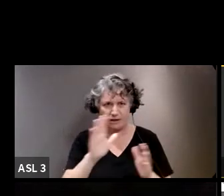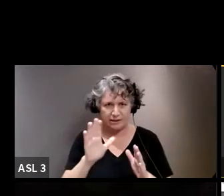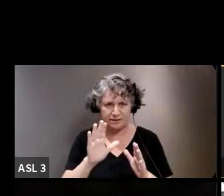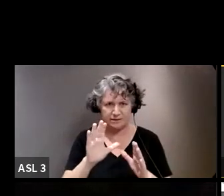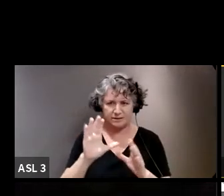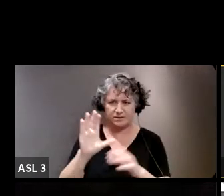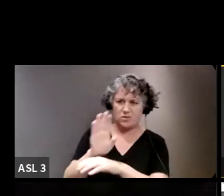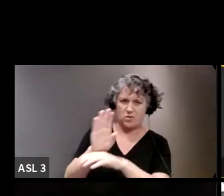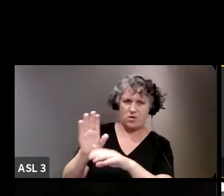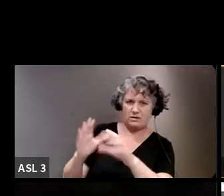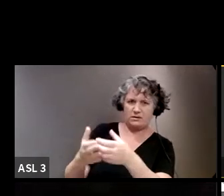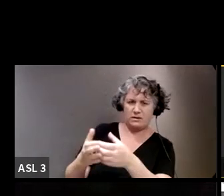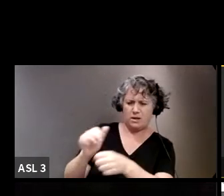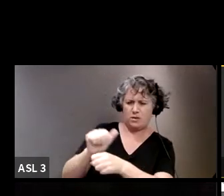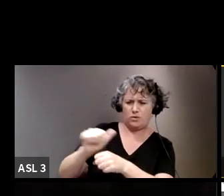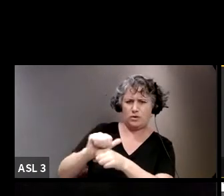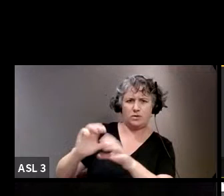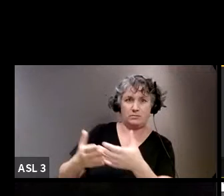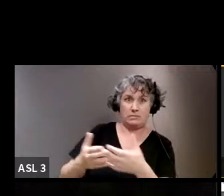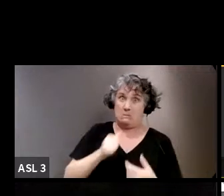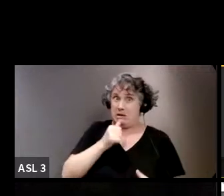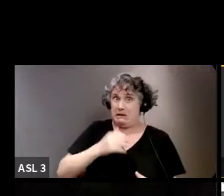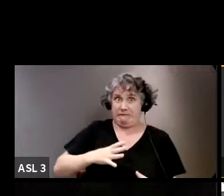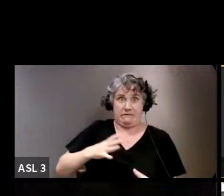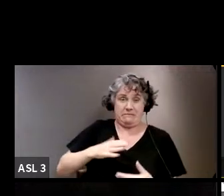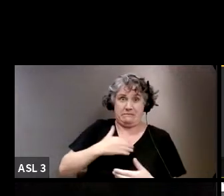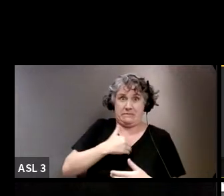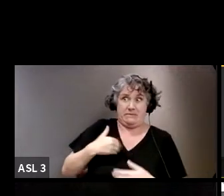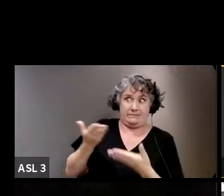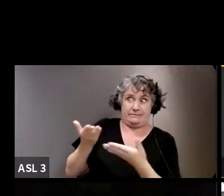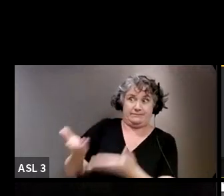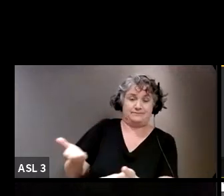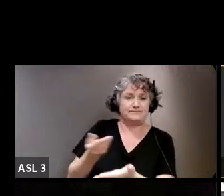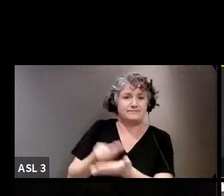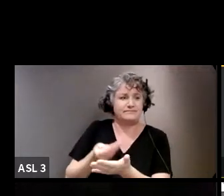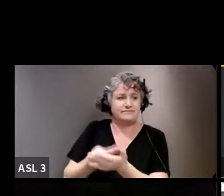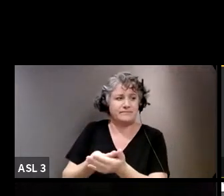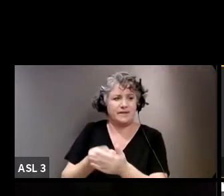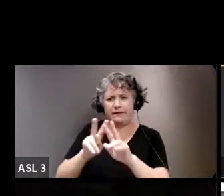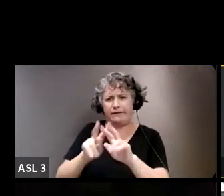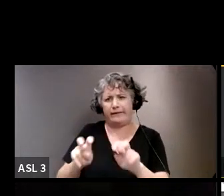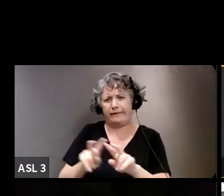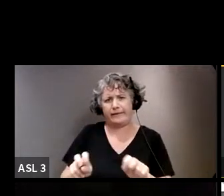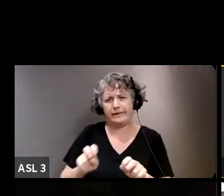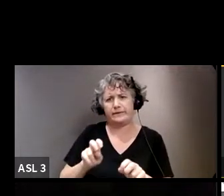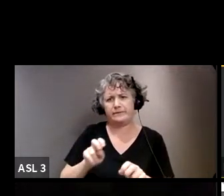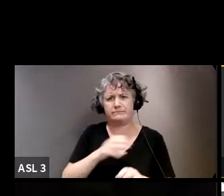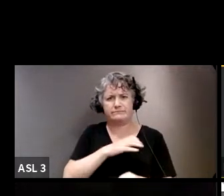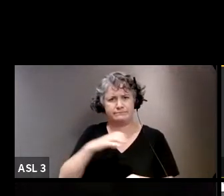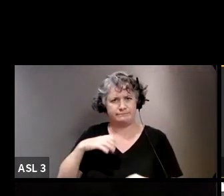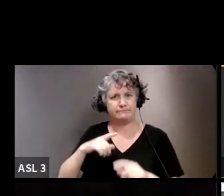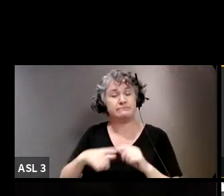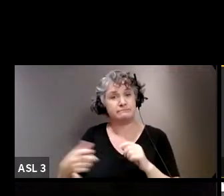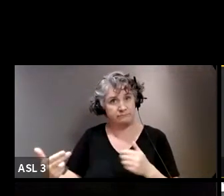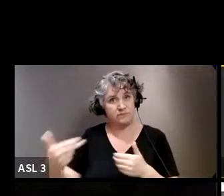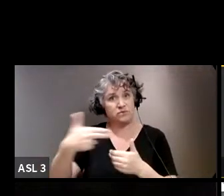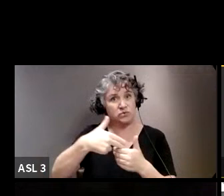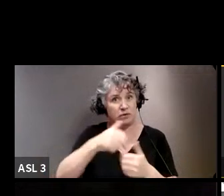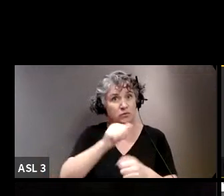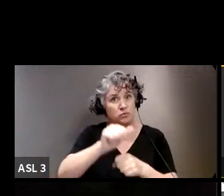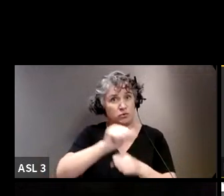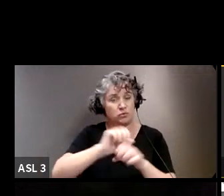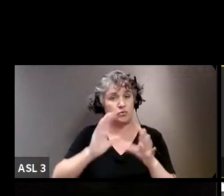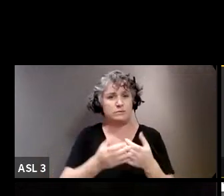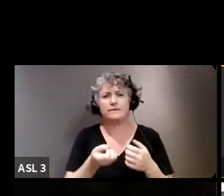um you know i'm not a formal member of uh the finance and audit committee but i had the opportunity to join the working group for a few